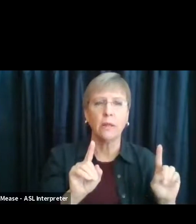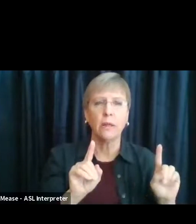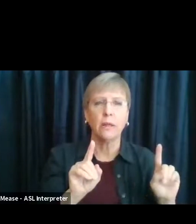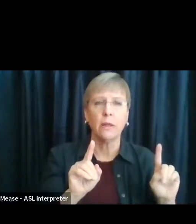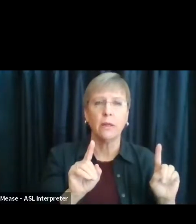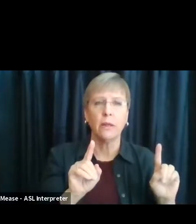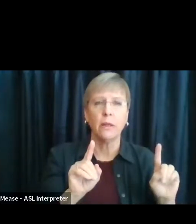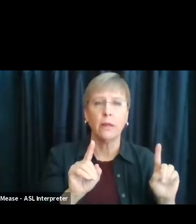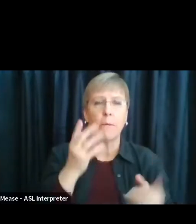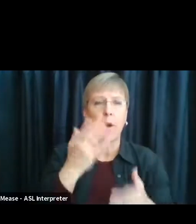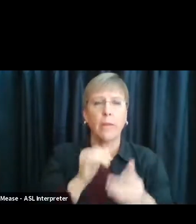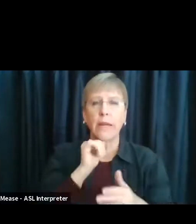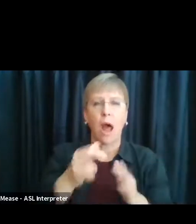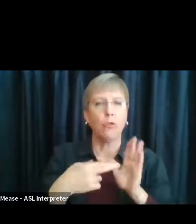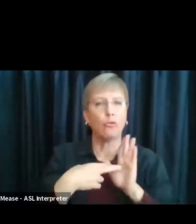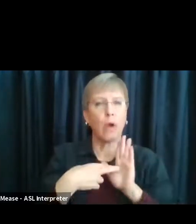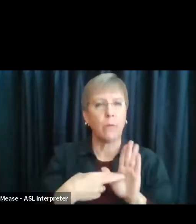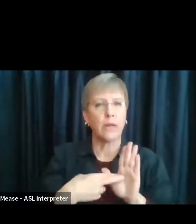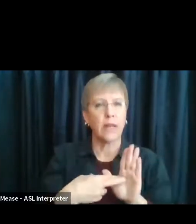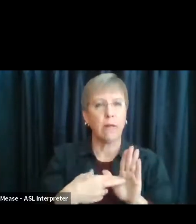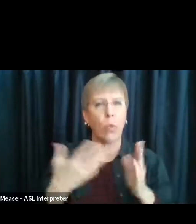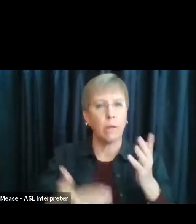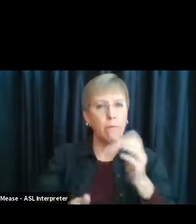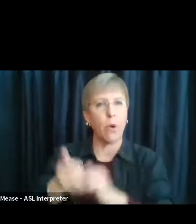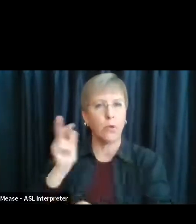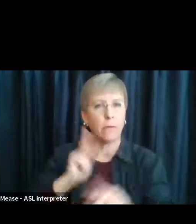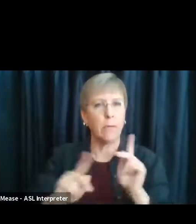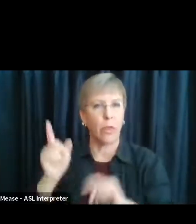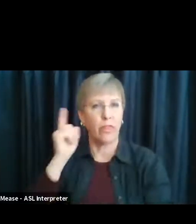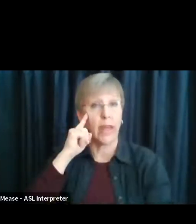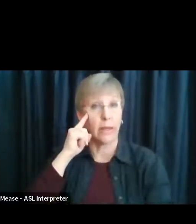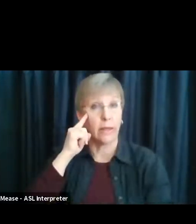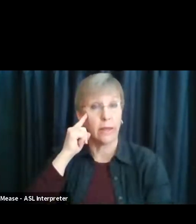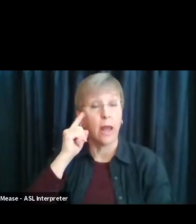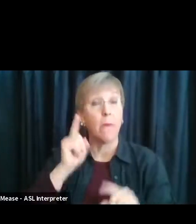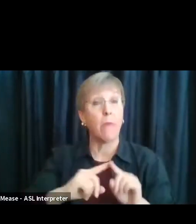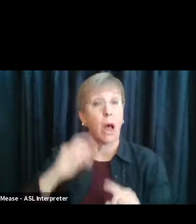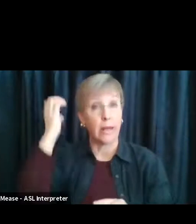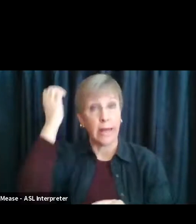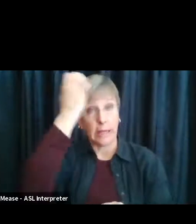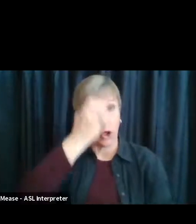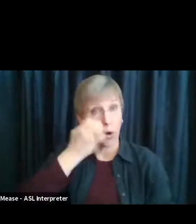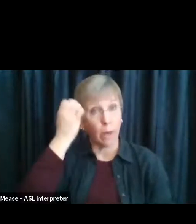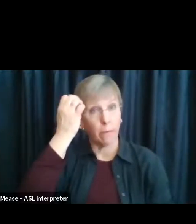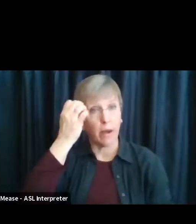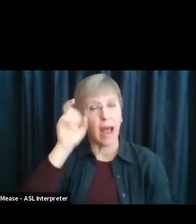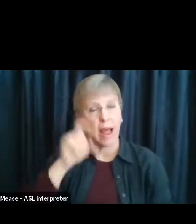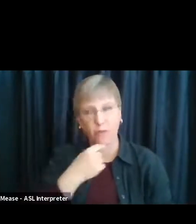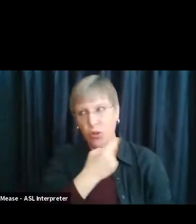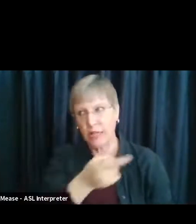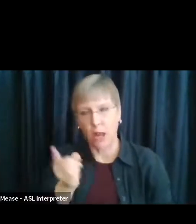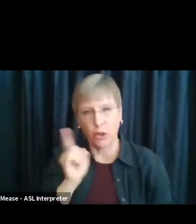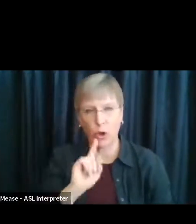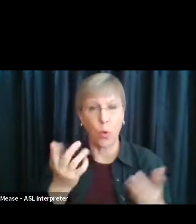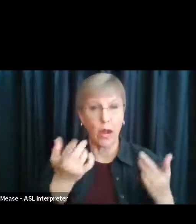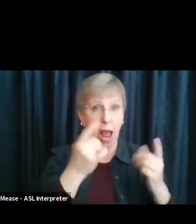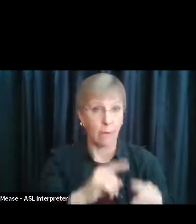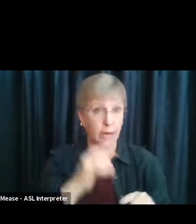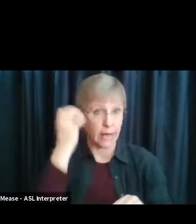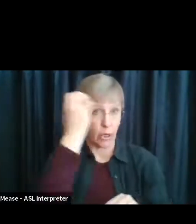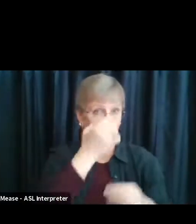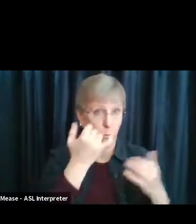not representative of what the majority of people think. But in Europe, I just have to tell you what's happening in Europe